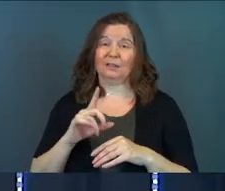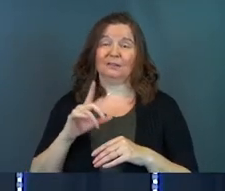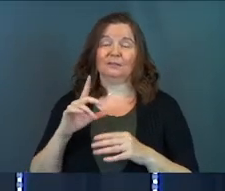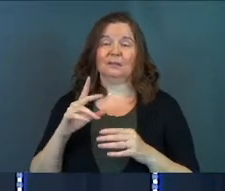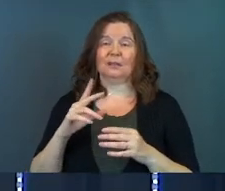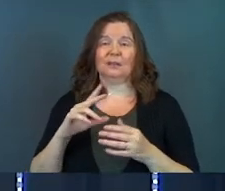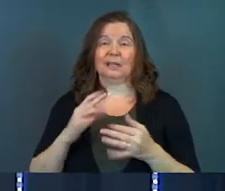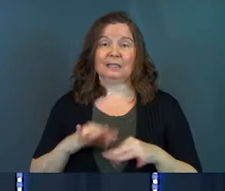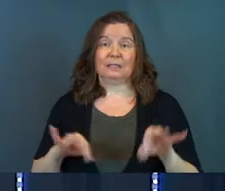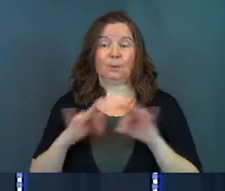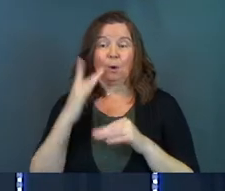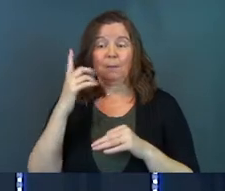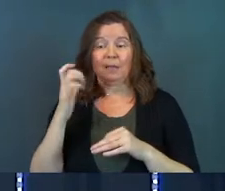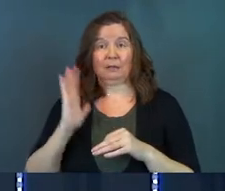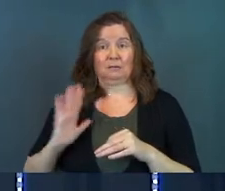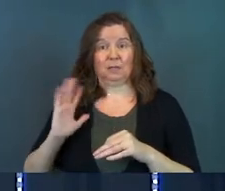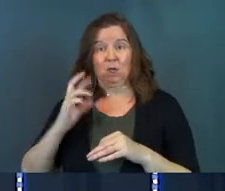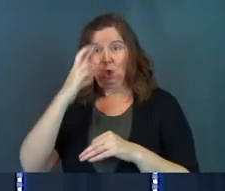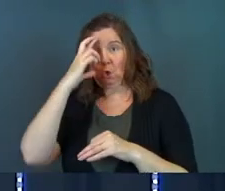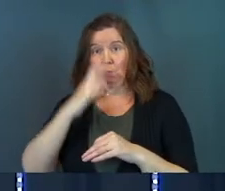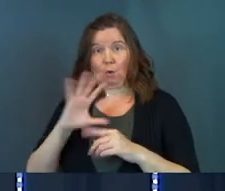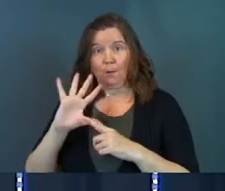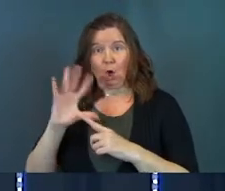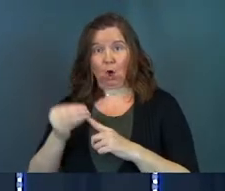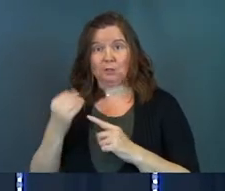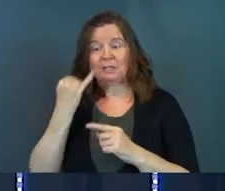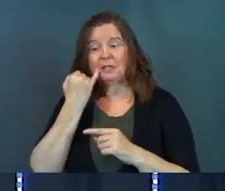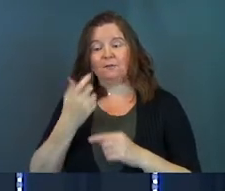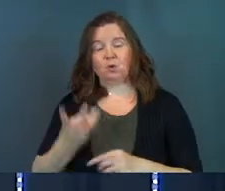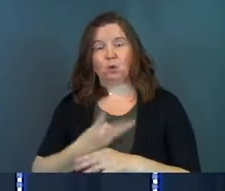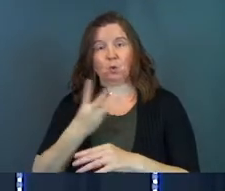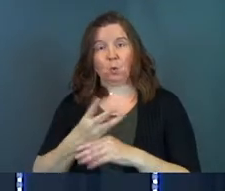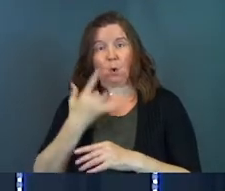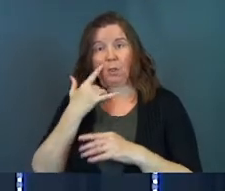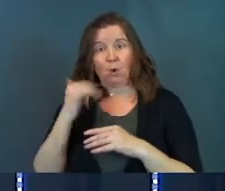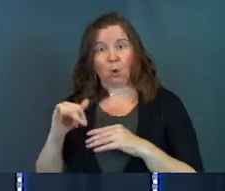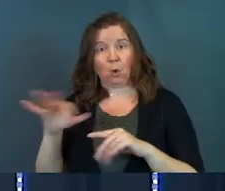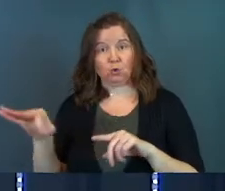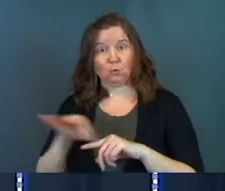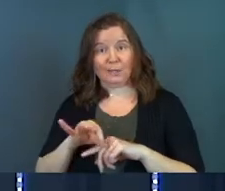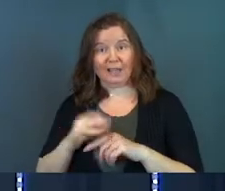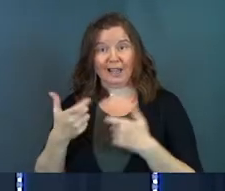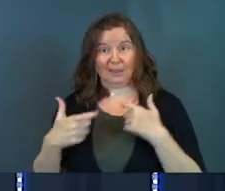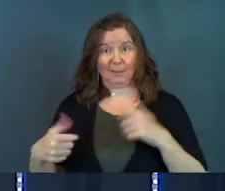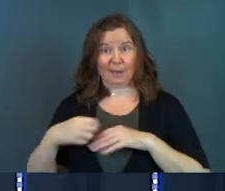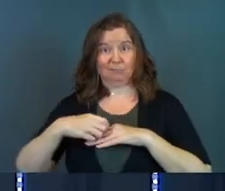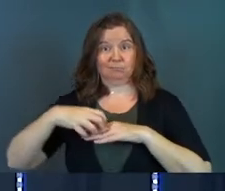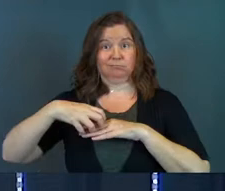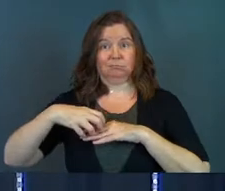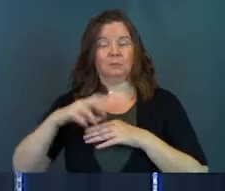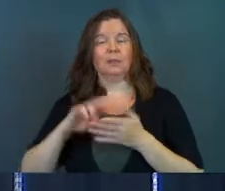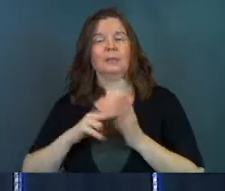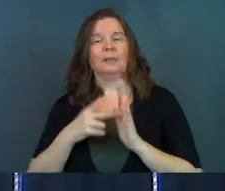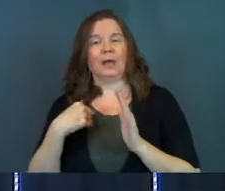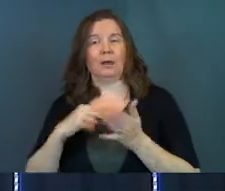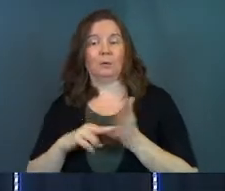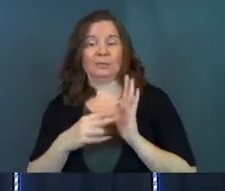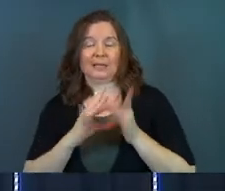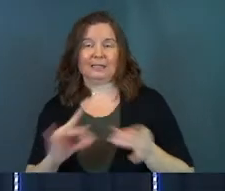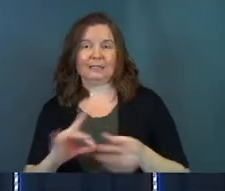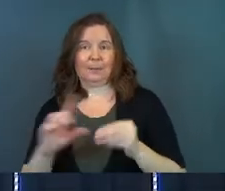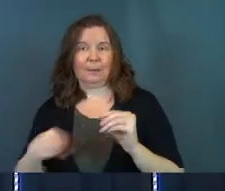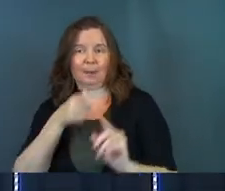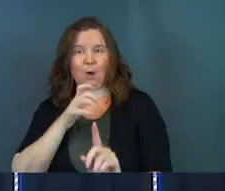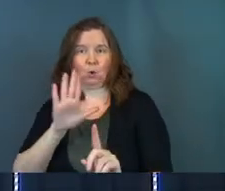there. Gold rings is important because in Roman culture, if you wore a gold ring, and the bigger the better, by the way, that was a